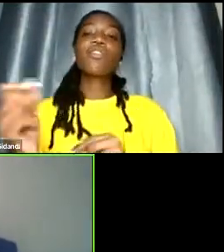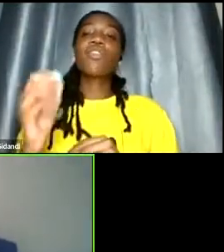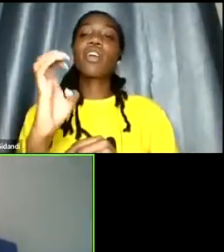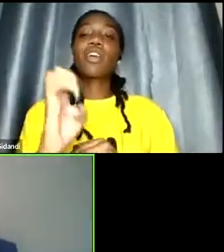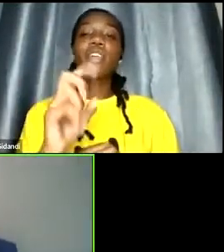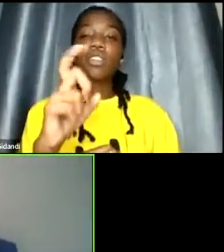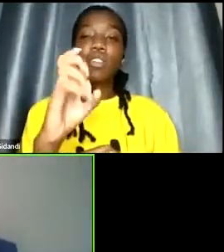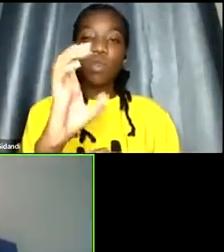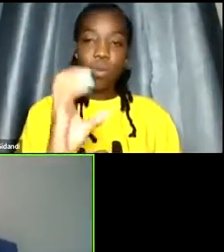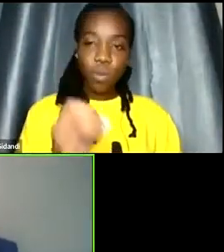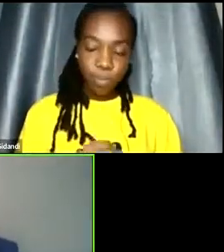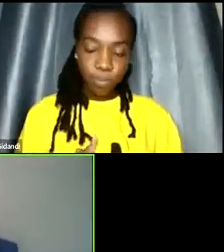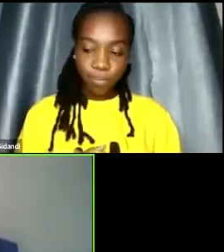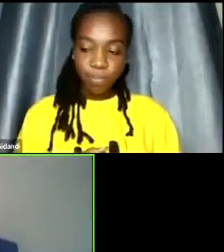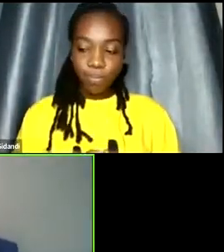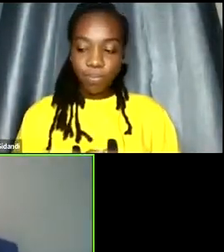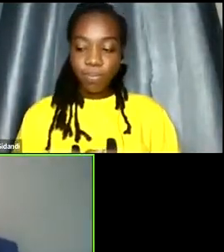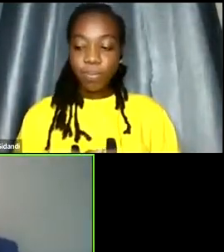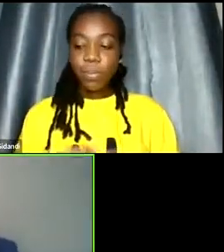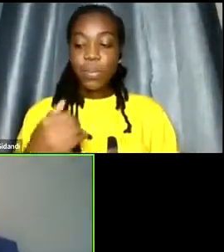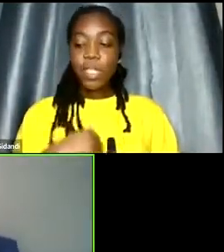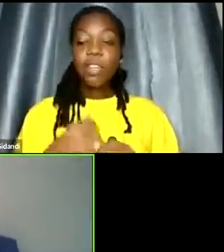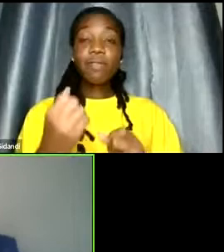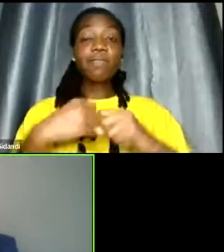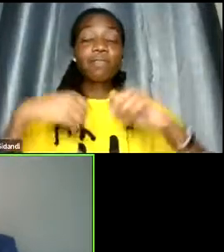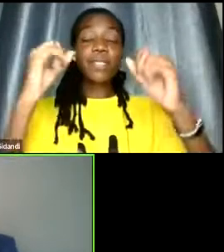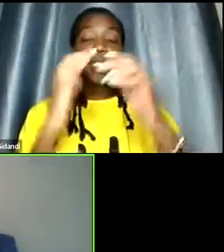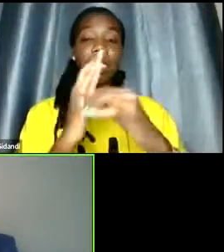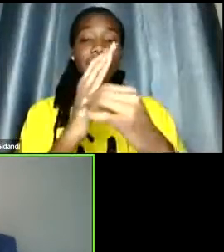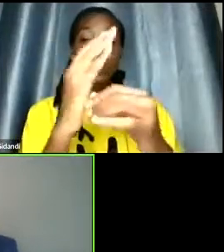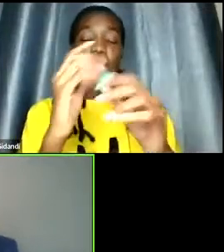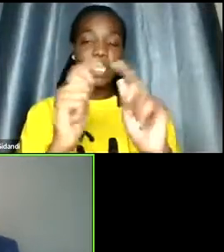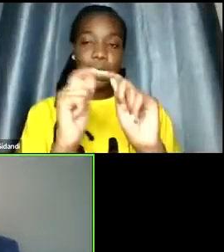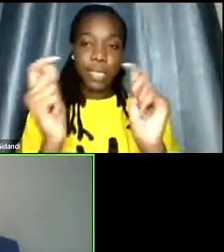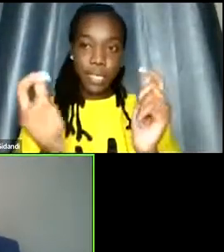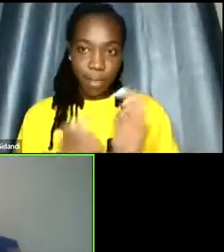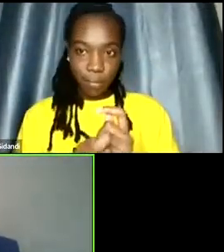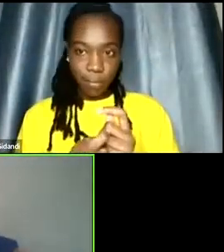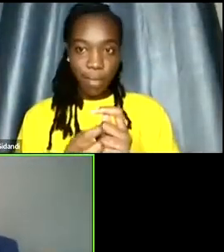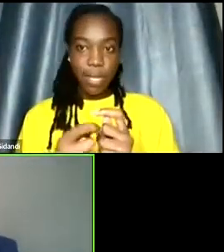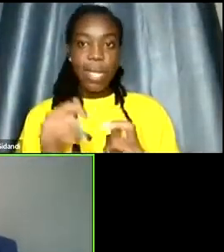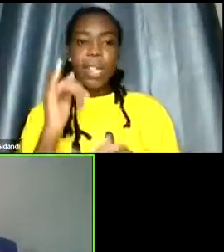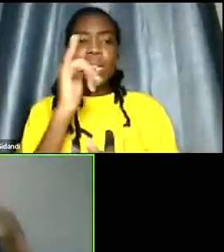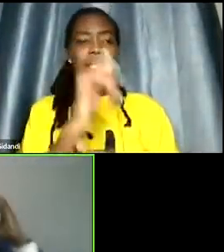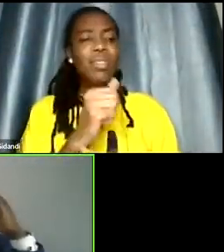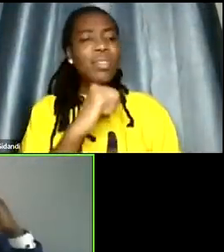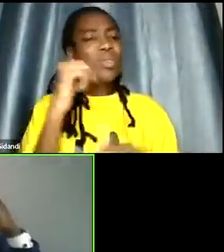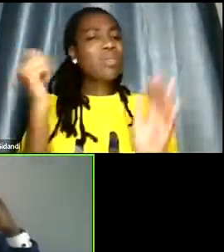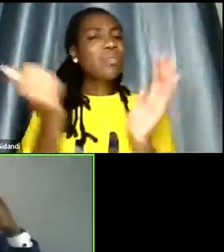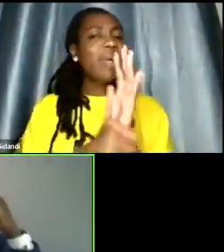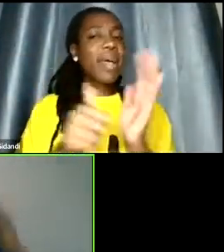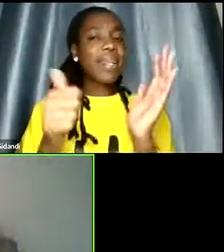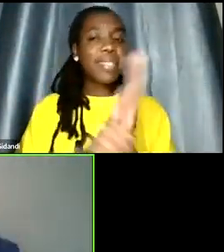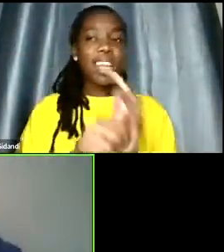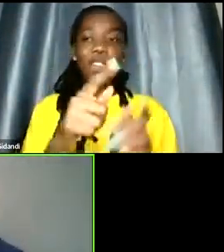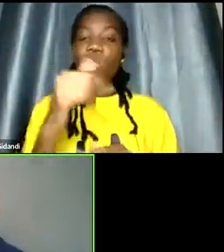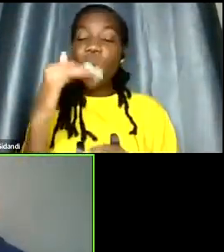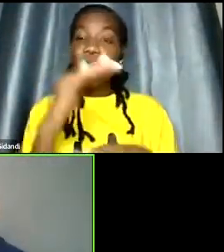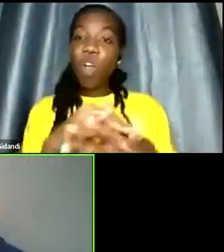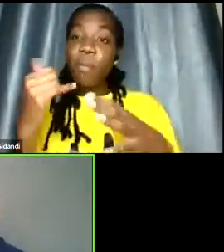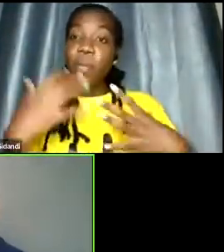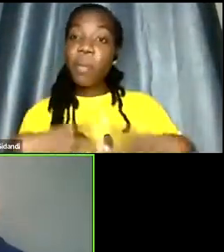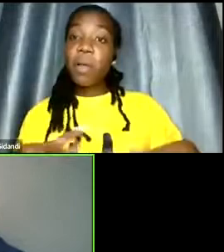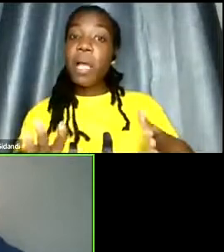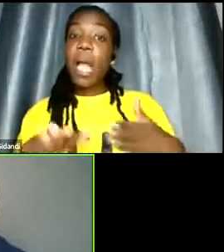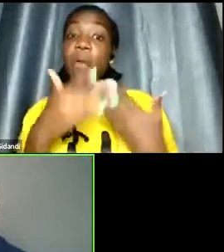country management team, senior leadership team, SLT? Irrelevant. It doesn't matter what you call these people. Ultimately, you want to be able